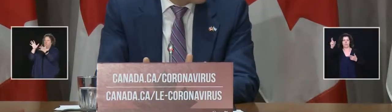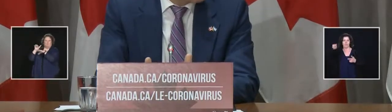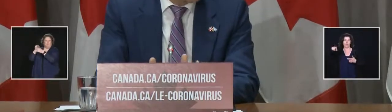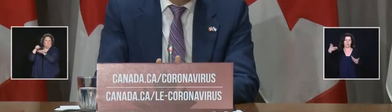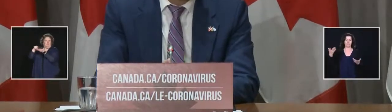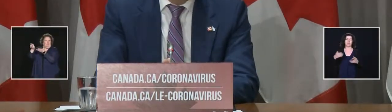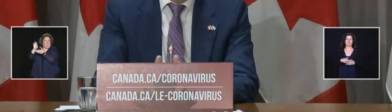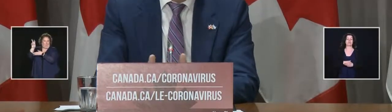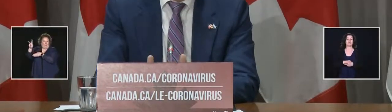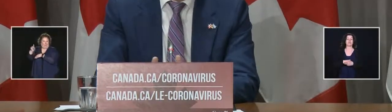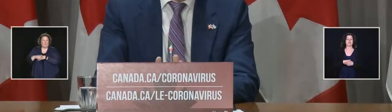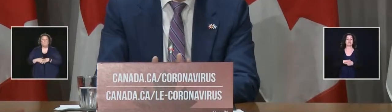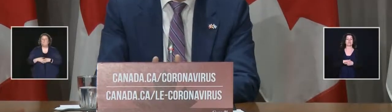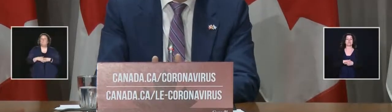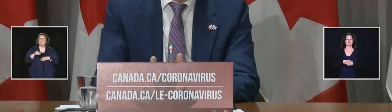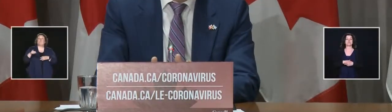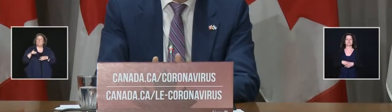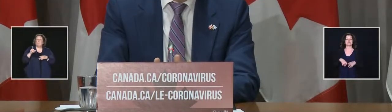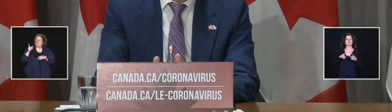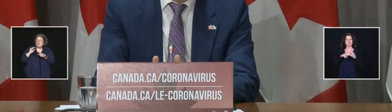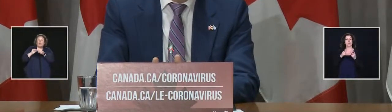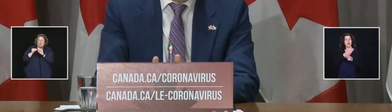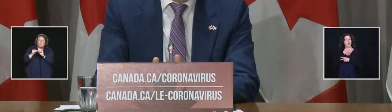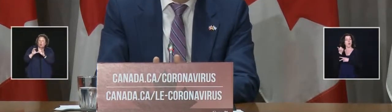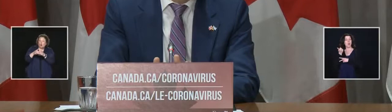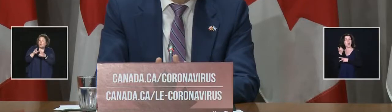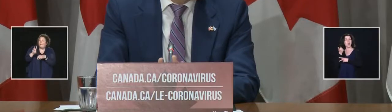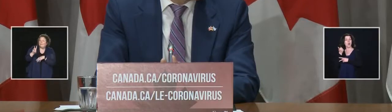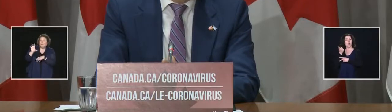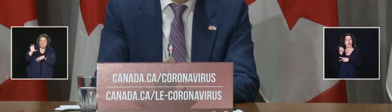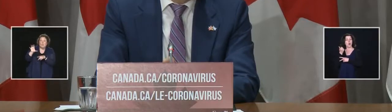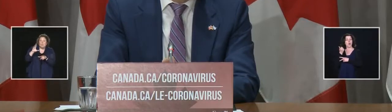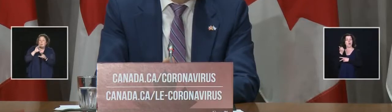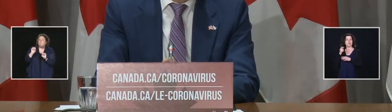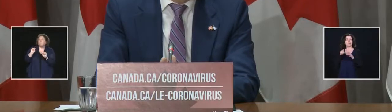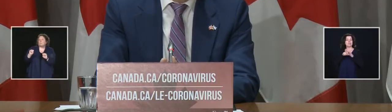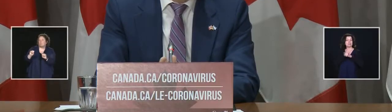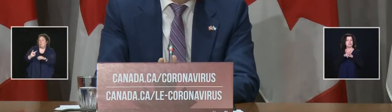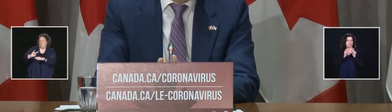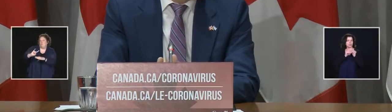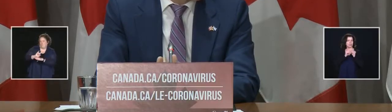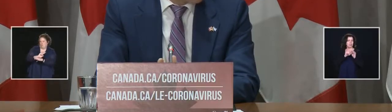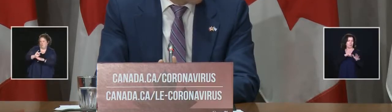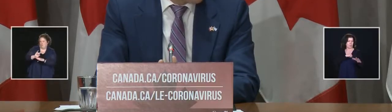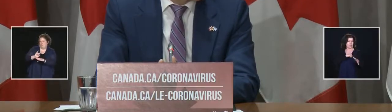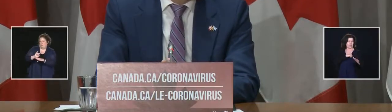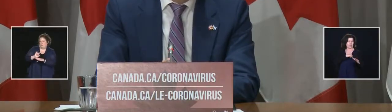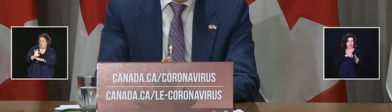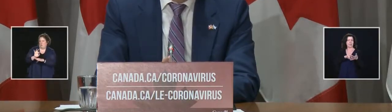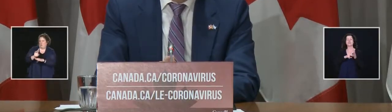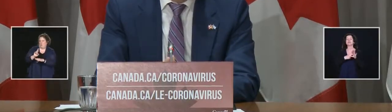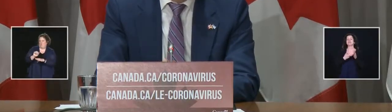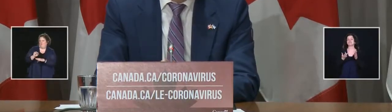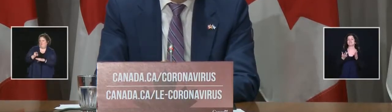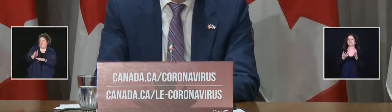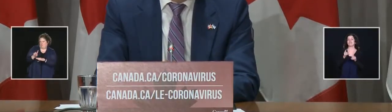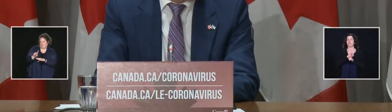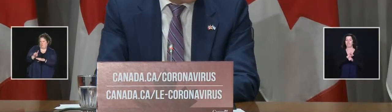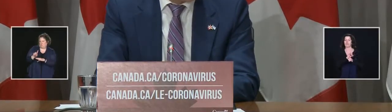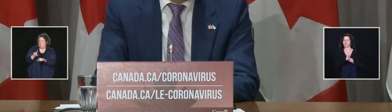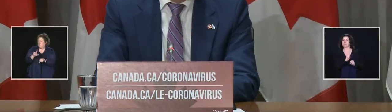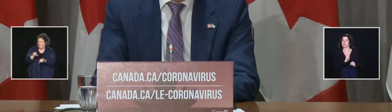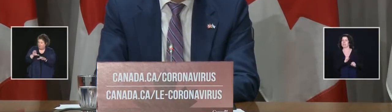fraud. But potential fraud is a key word because we don't know whether these are real frauds. And that's why we